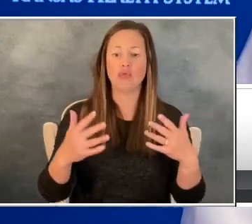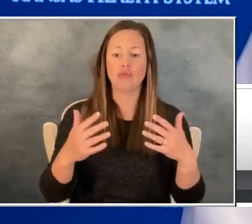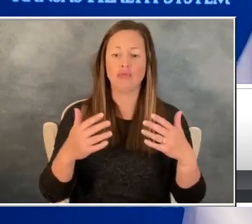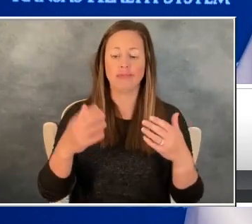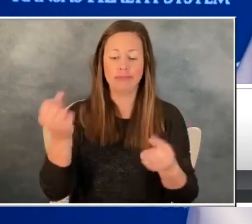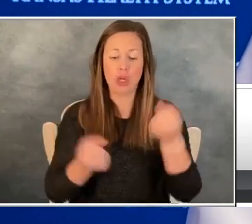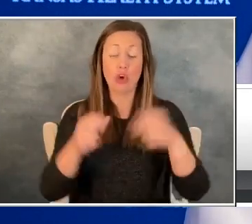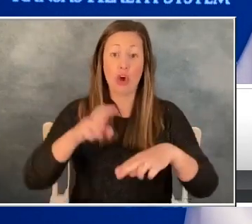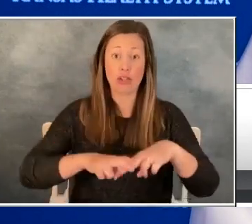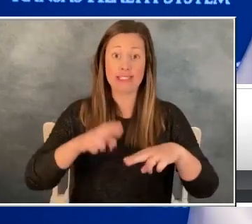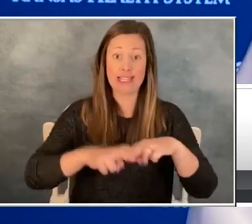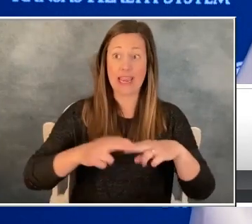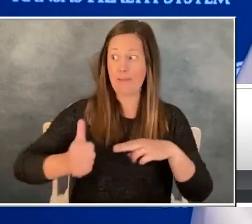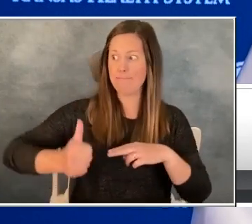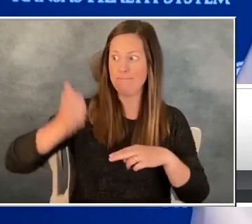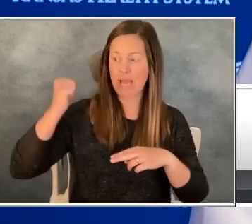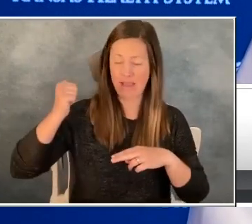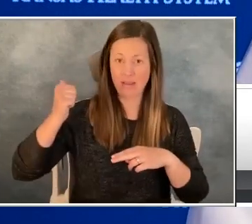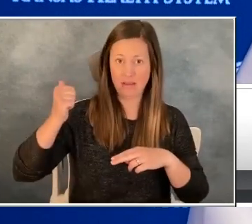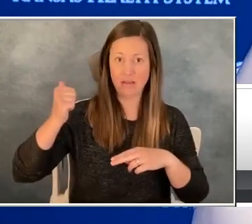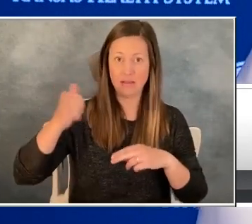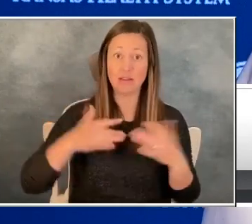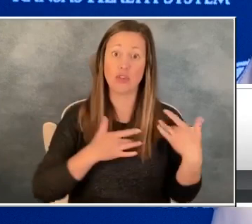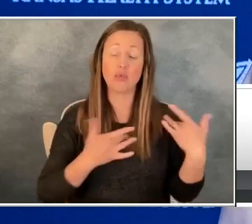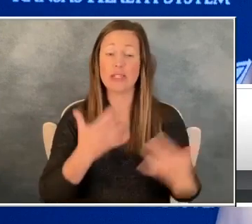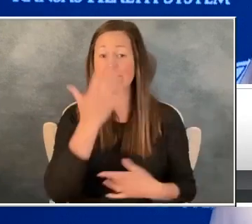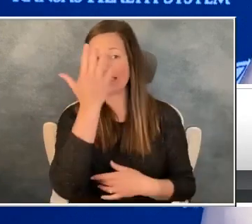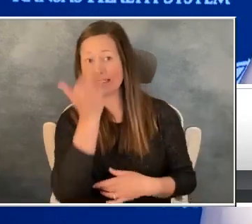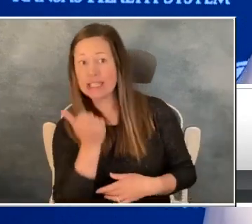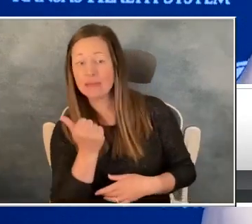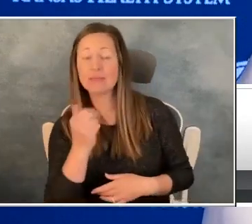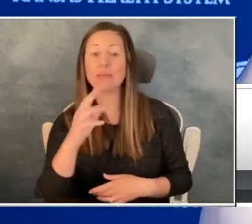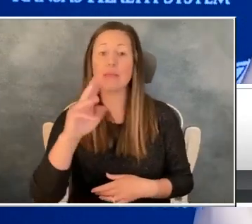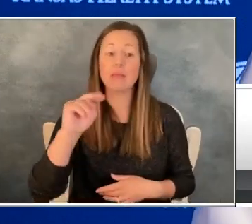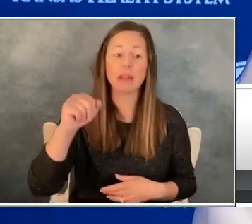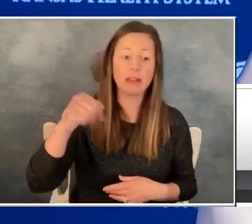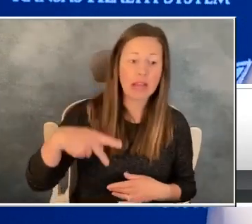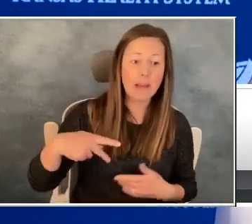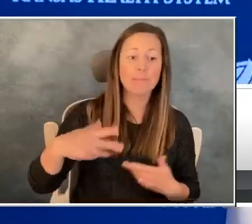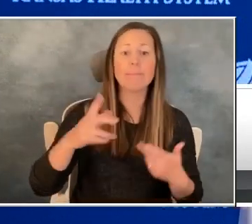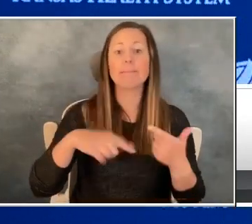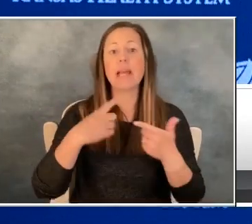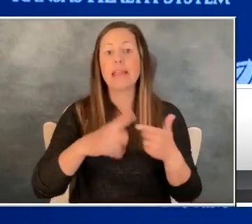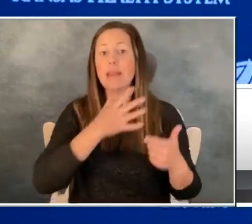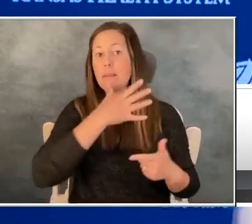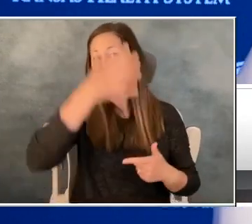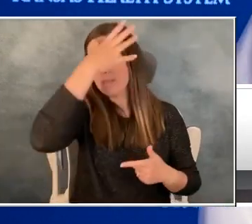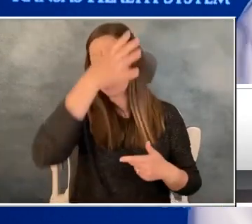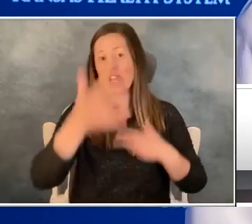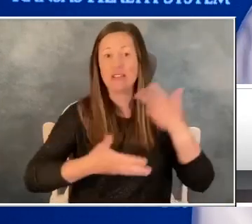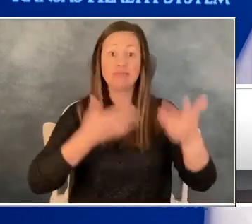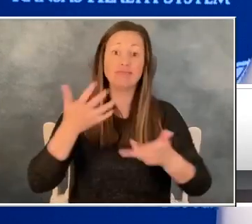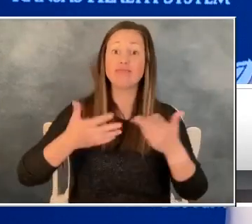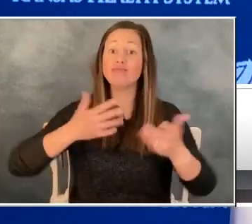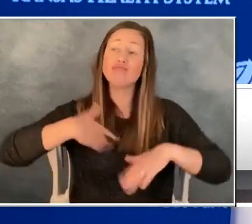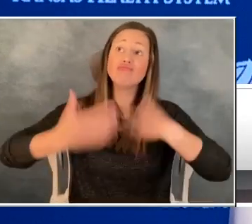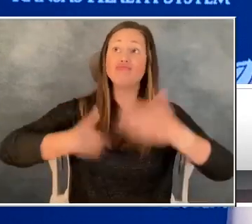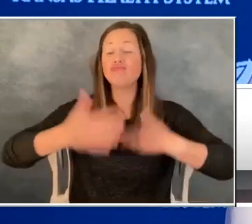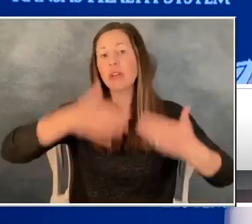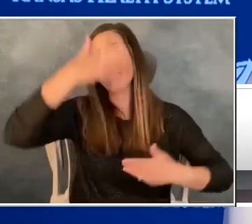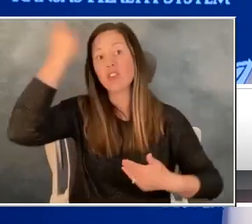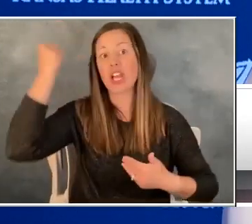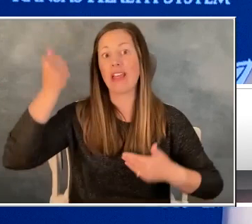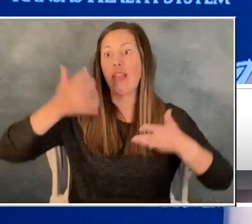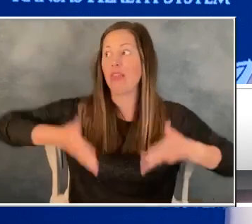child goes to sleep or takes a nap, and a parent or caregiver forgets that they're in the back seat. And so a great tip that I tell